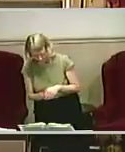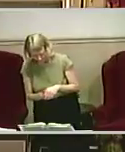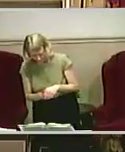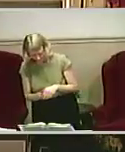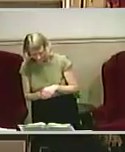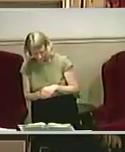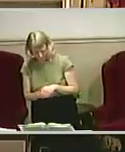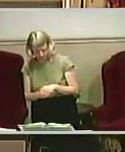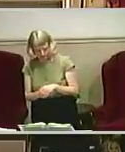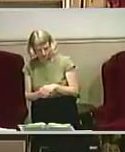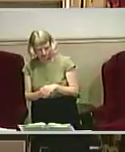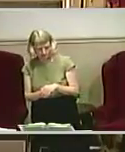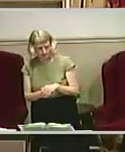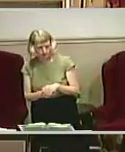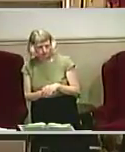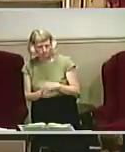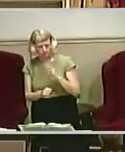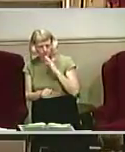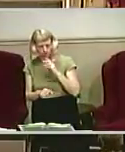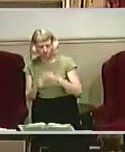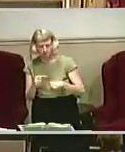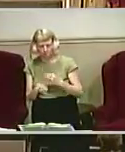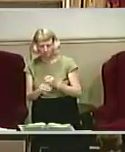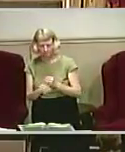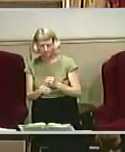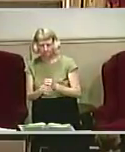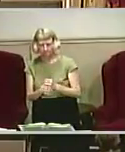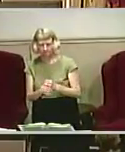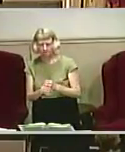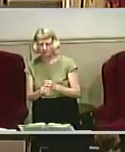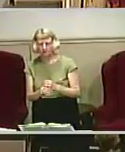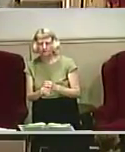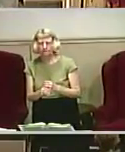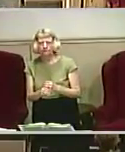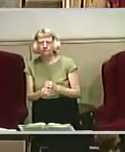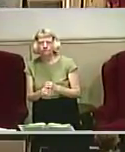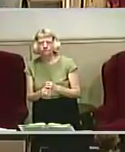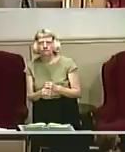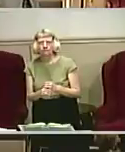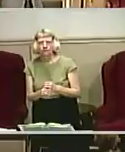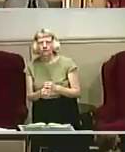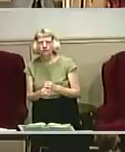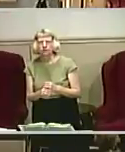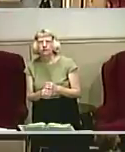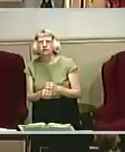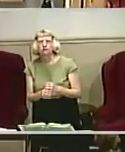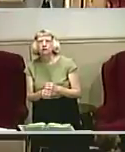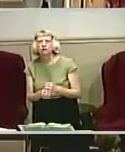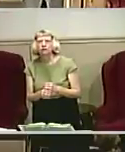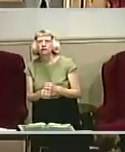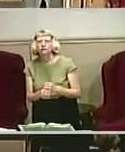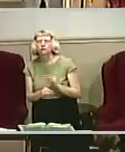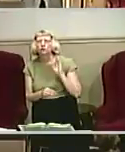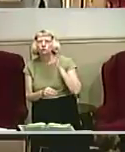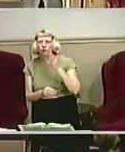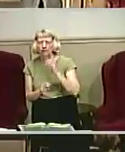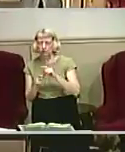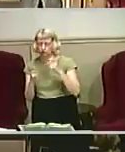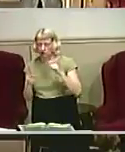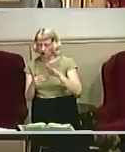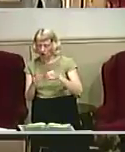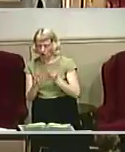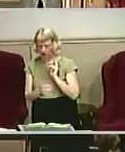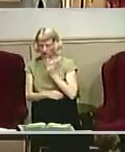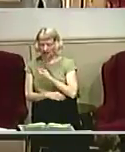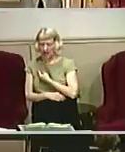You all need, we talked about missions, and it would be great if all of